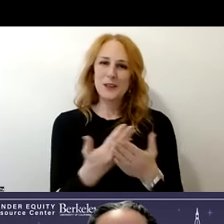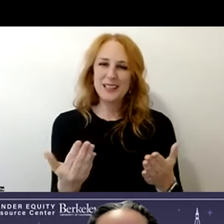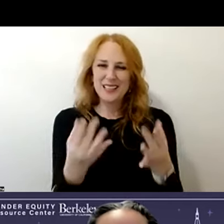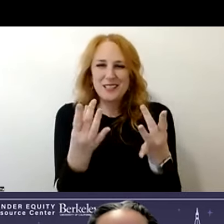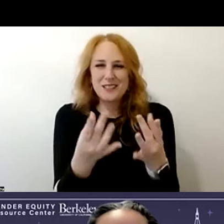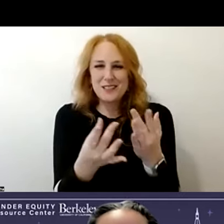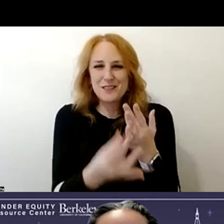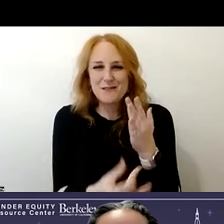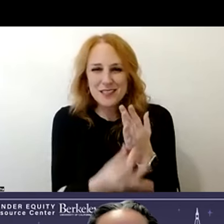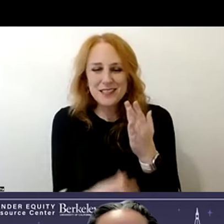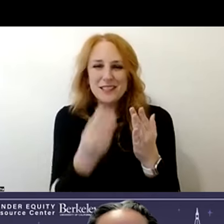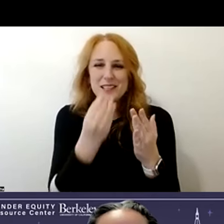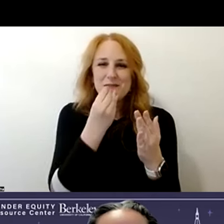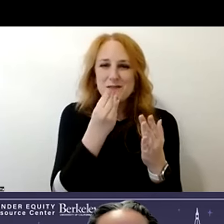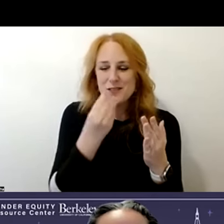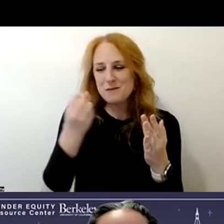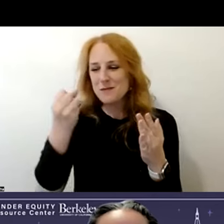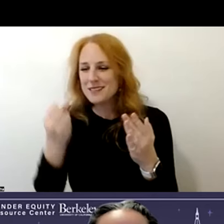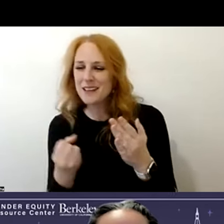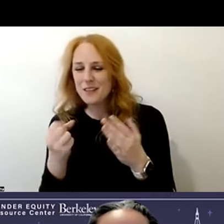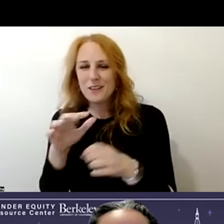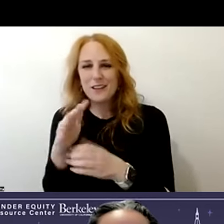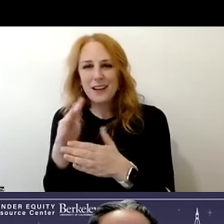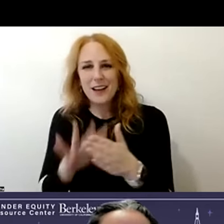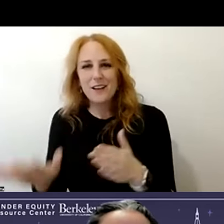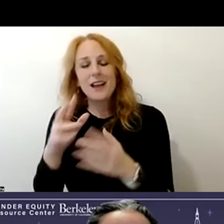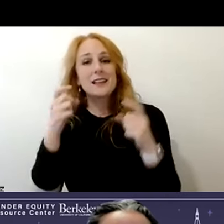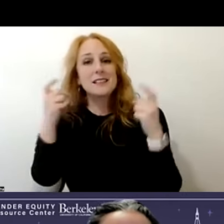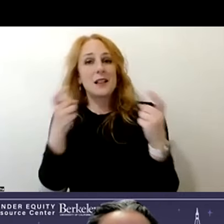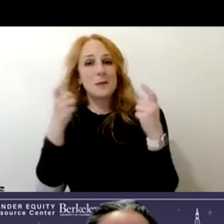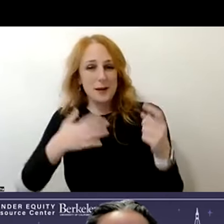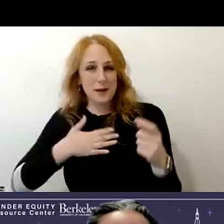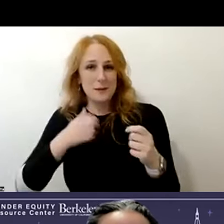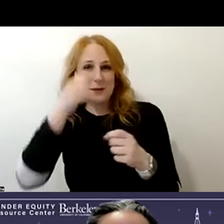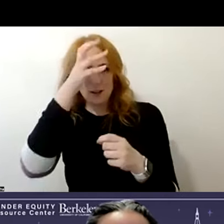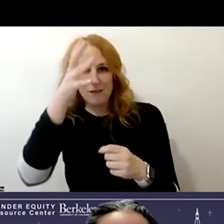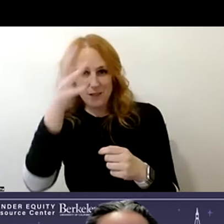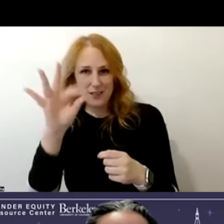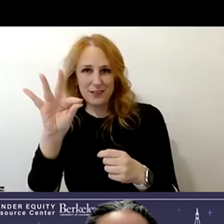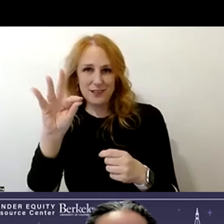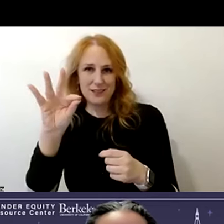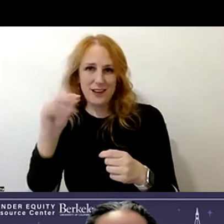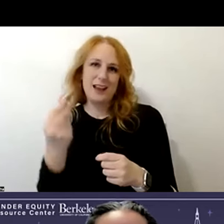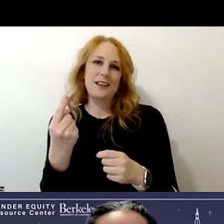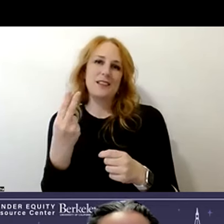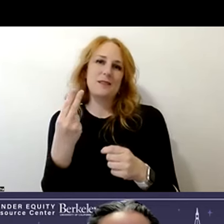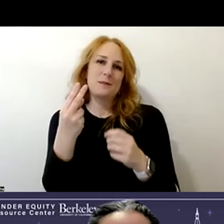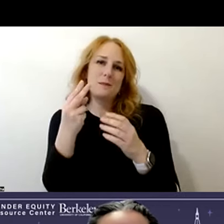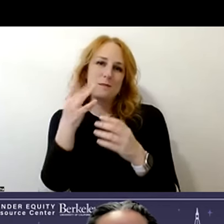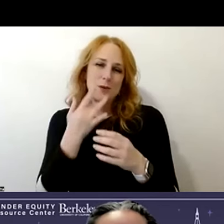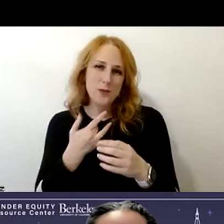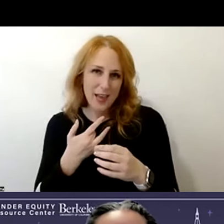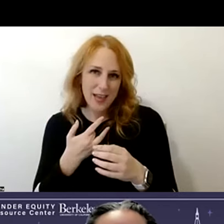and sunny hearts celebrating my granddad's 90th birthday. So I carry my elders, my ancestors with me in this moment.